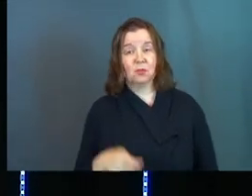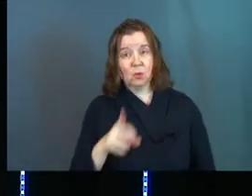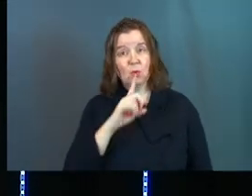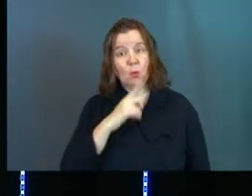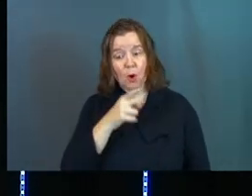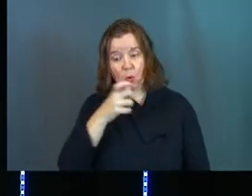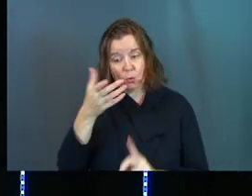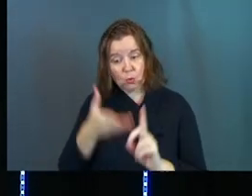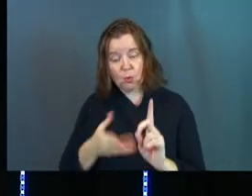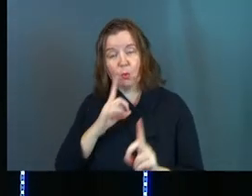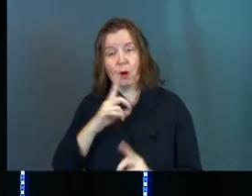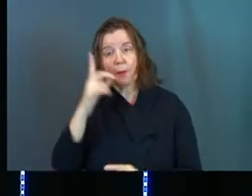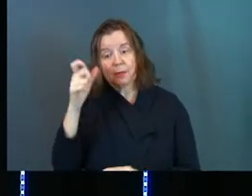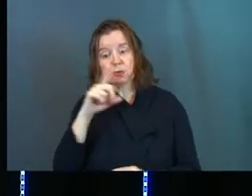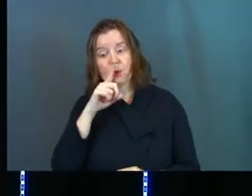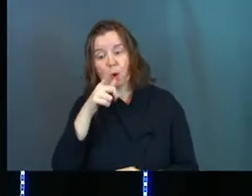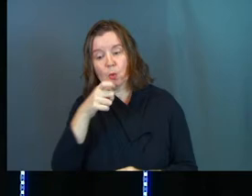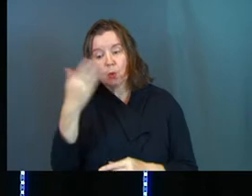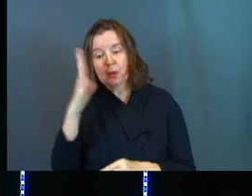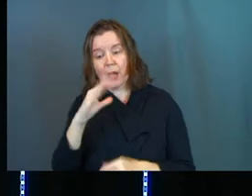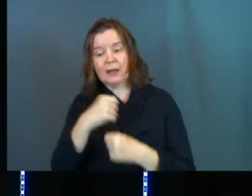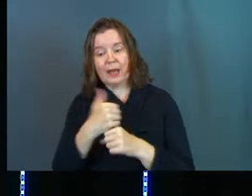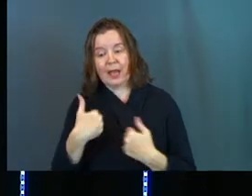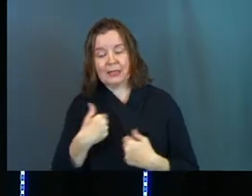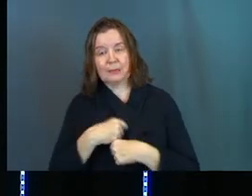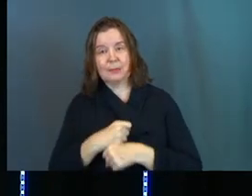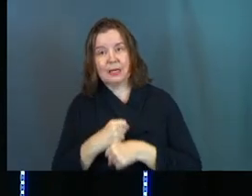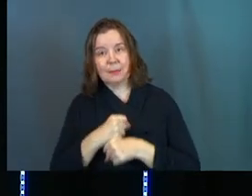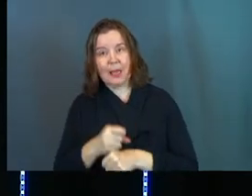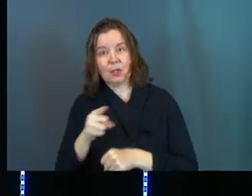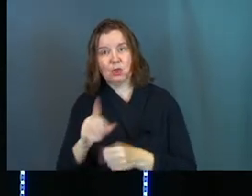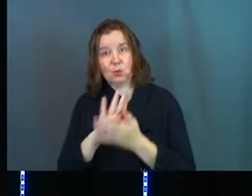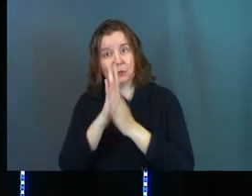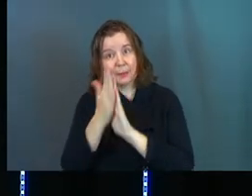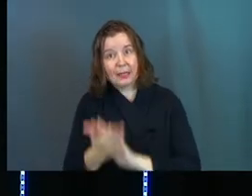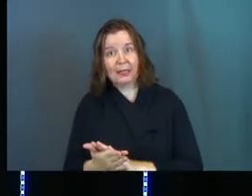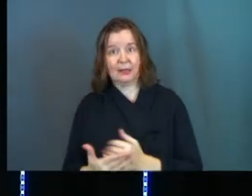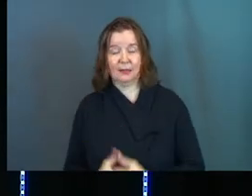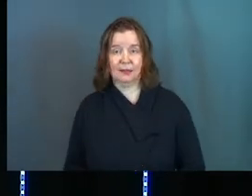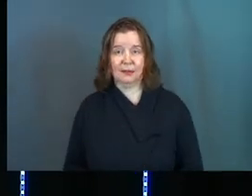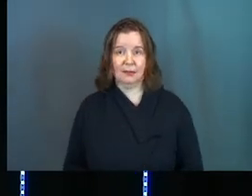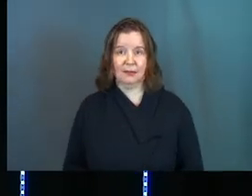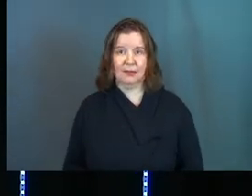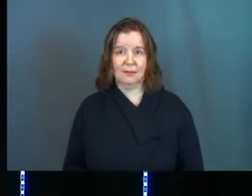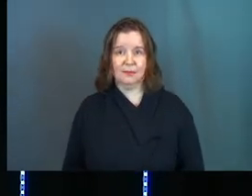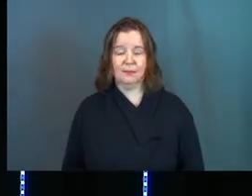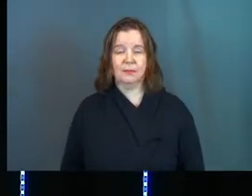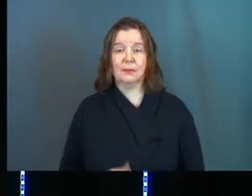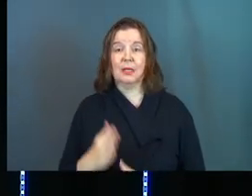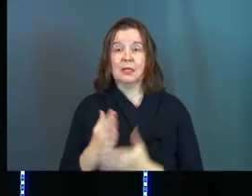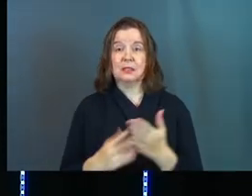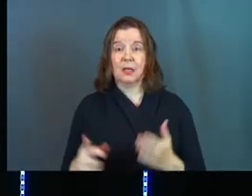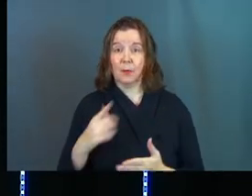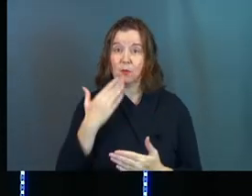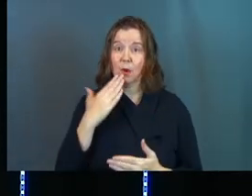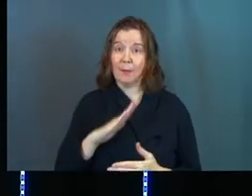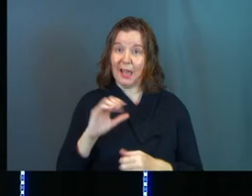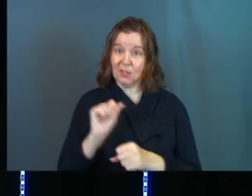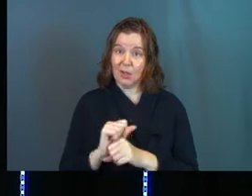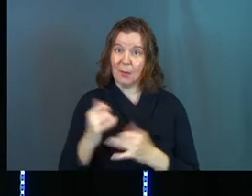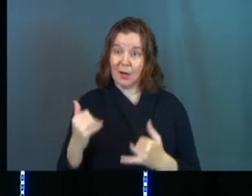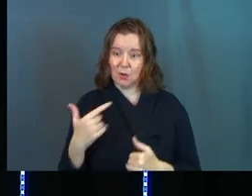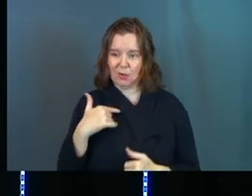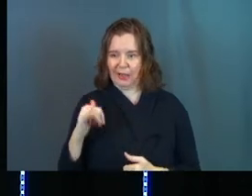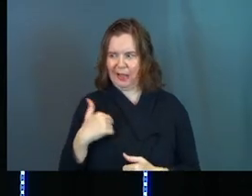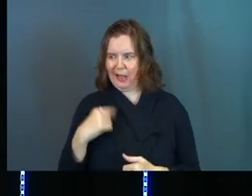You are who you are because you are who God has been making you to be. And some of you are in a bad job